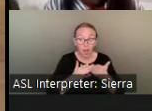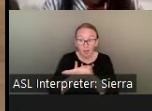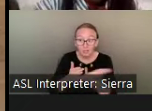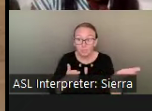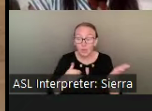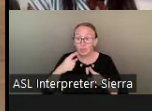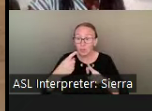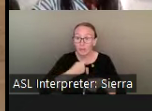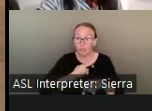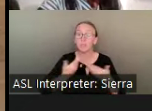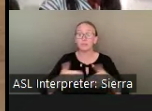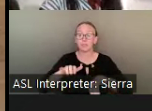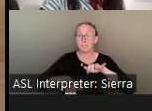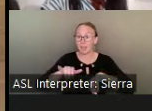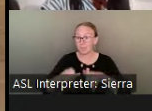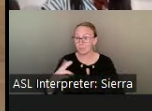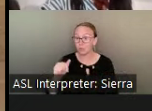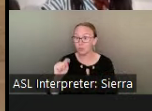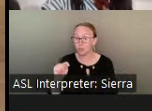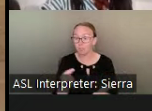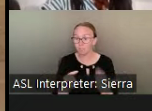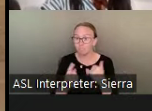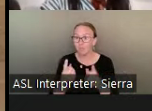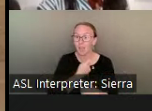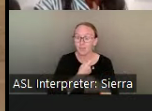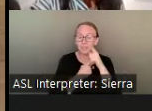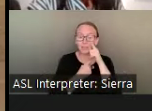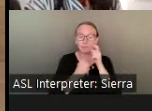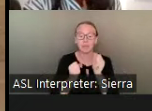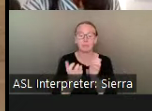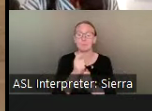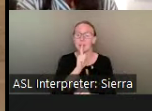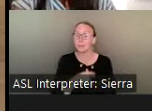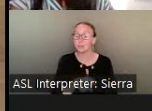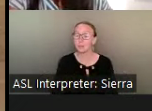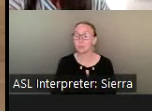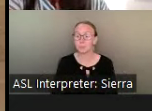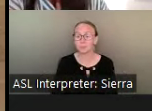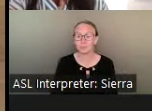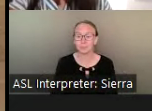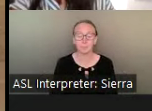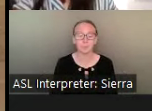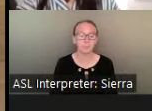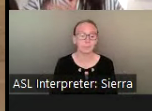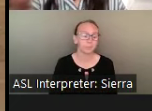them into the chat and we can answer those questions.